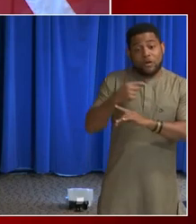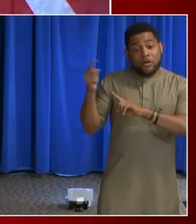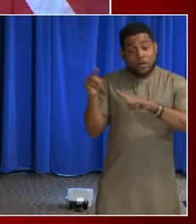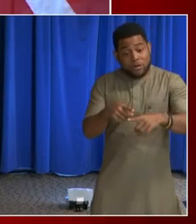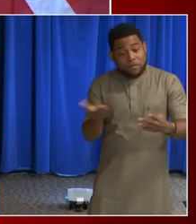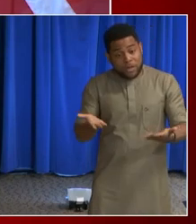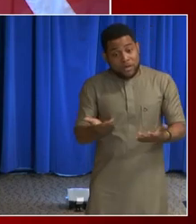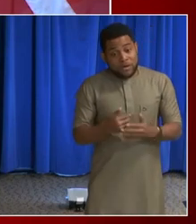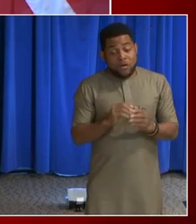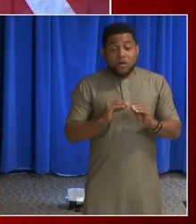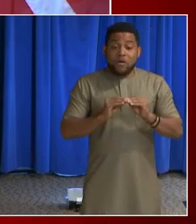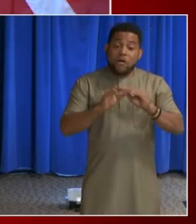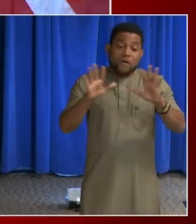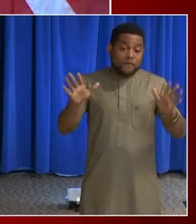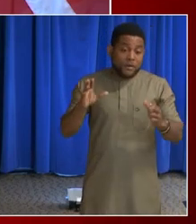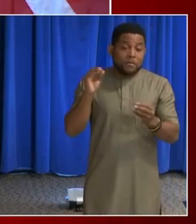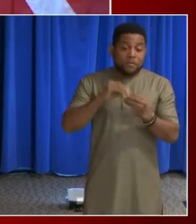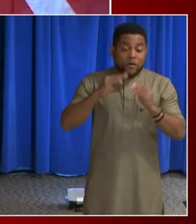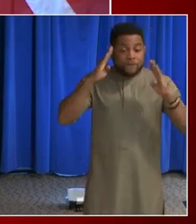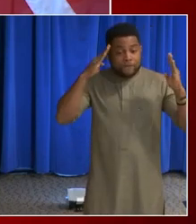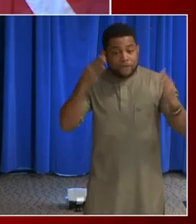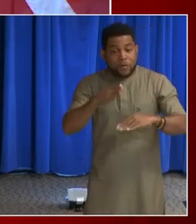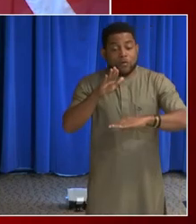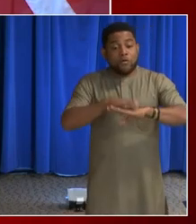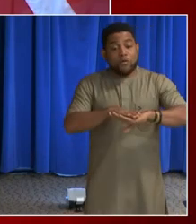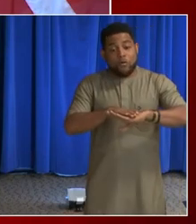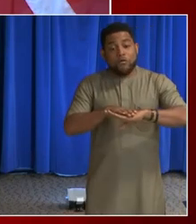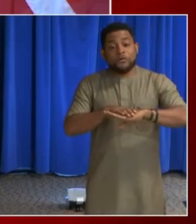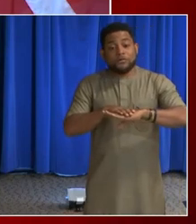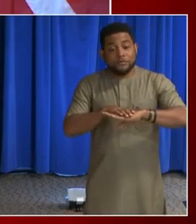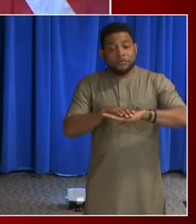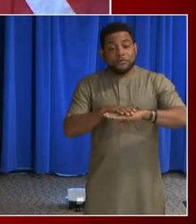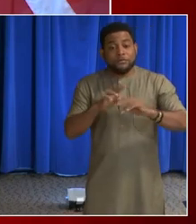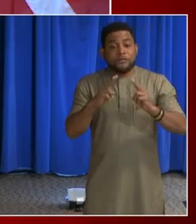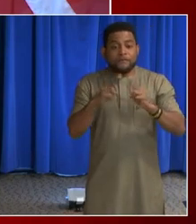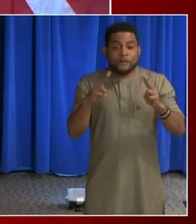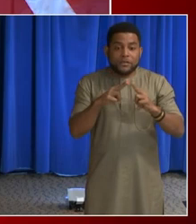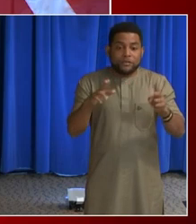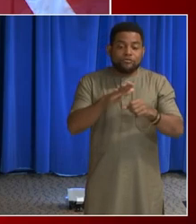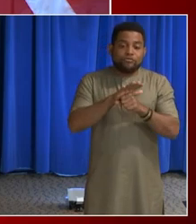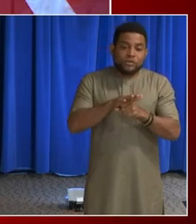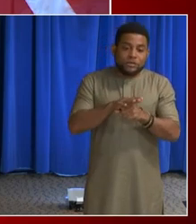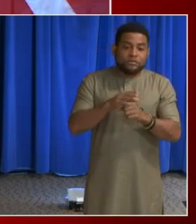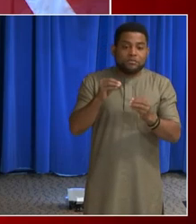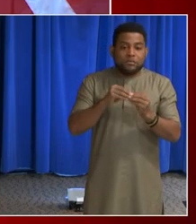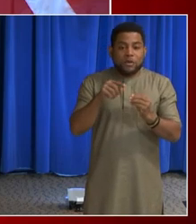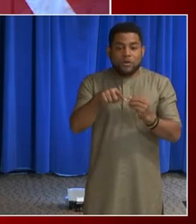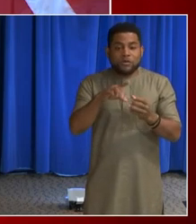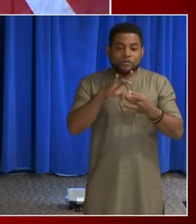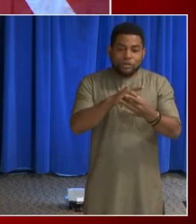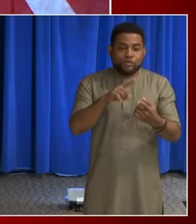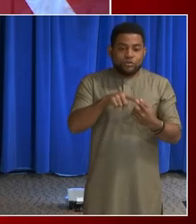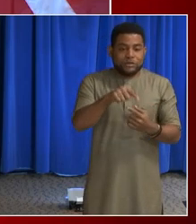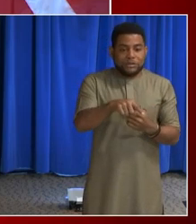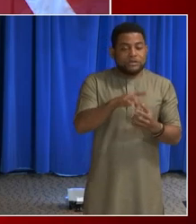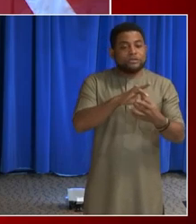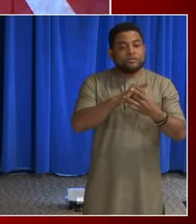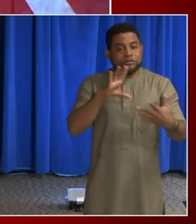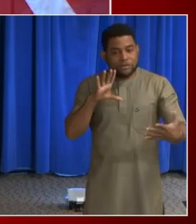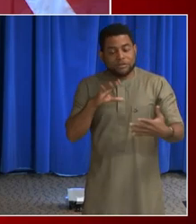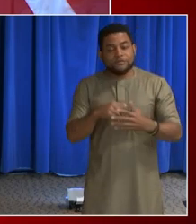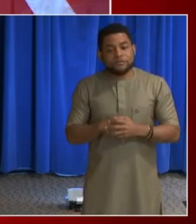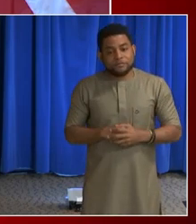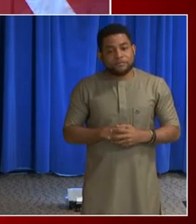was more focused on a very pressing matter of the body-worn camera release. So I have had